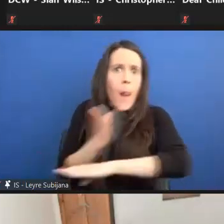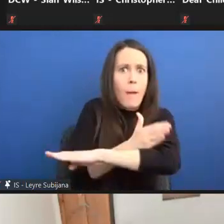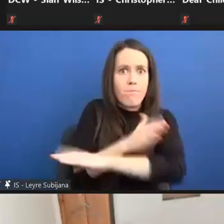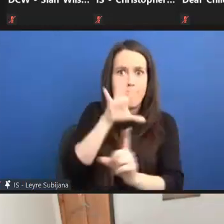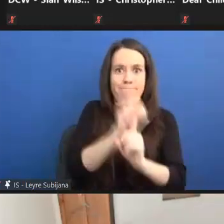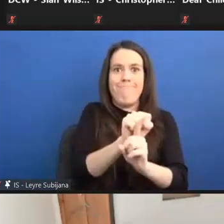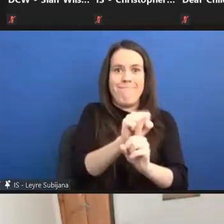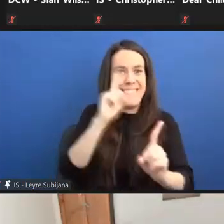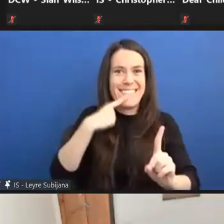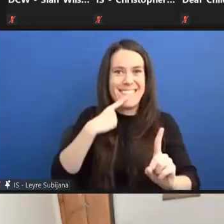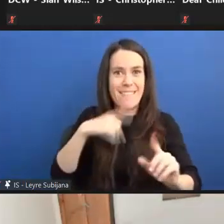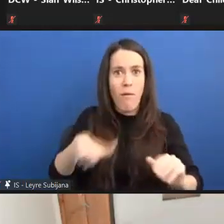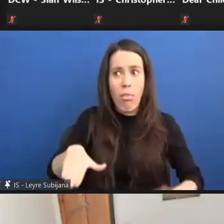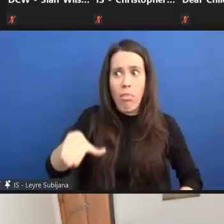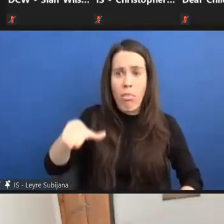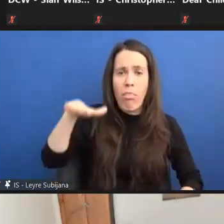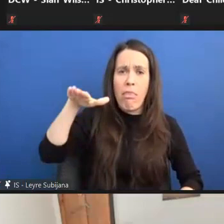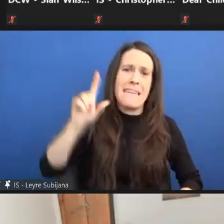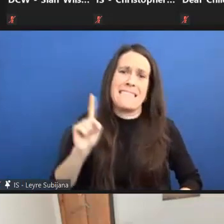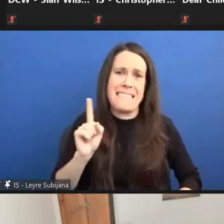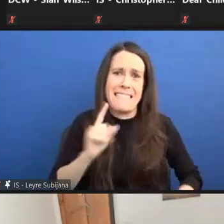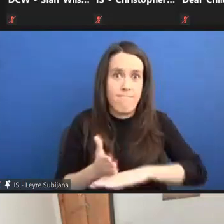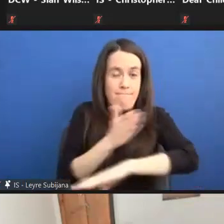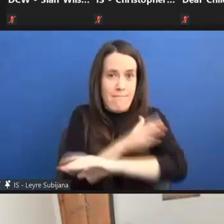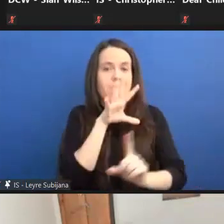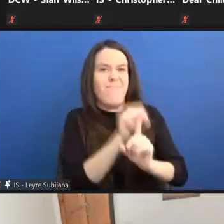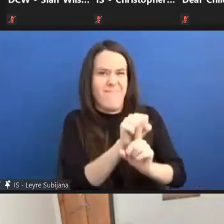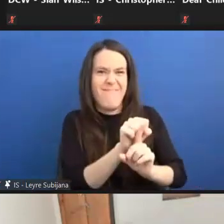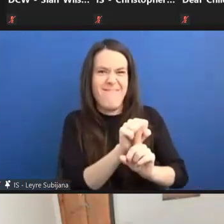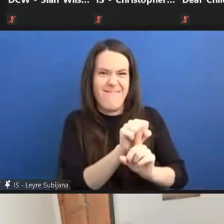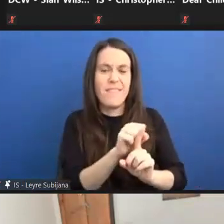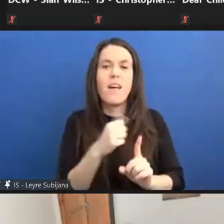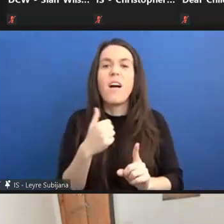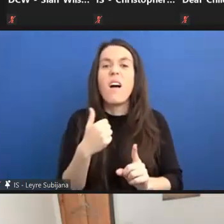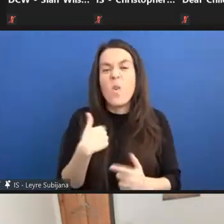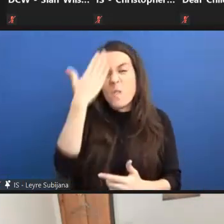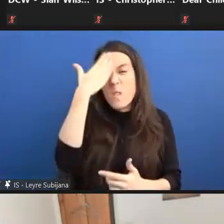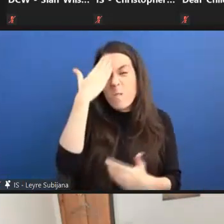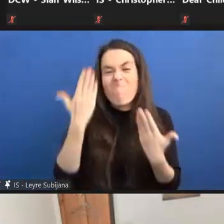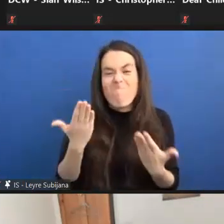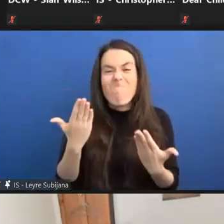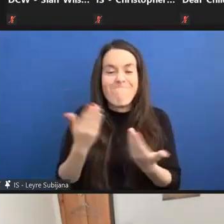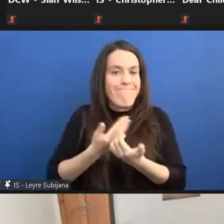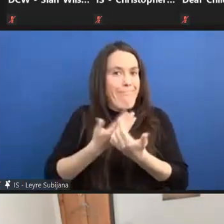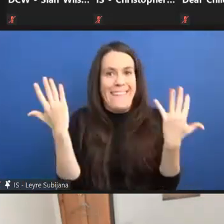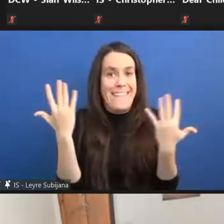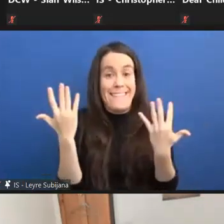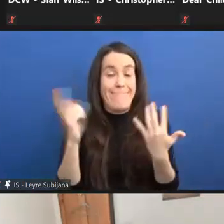of course, the reality is, as we've also heard, is that isn't happening in a lot of